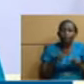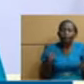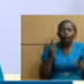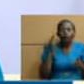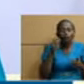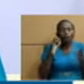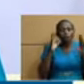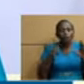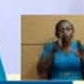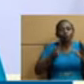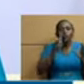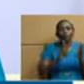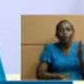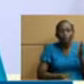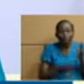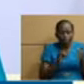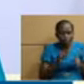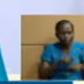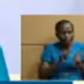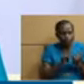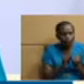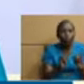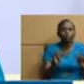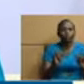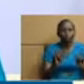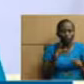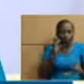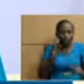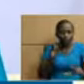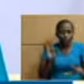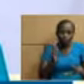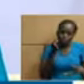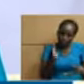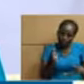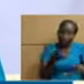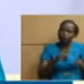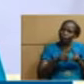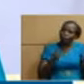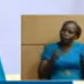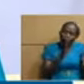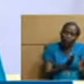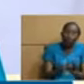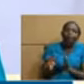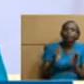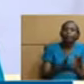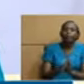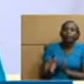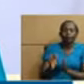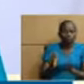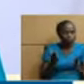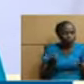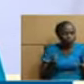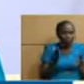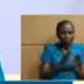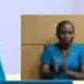biggest question is that at the time of implementation, the 80 billion might be there. How are we going to plan for it, and who are we planning